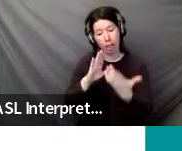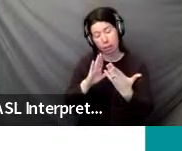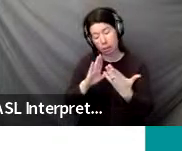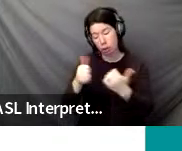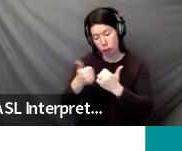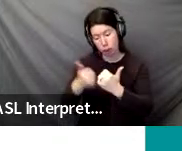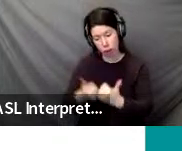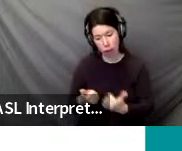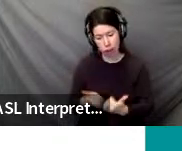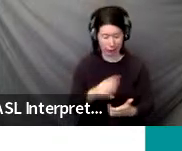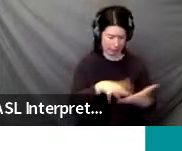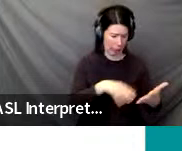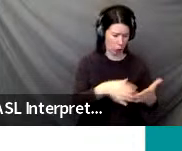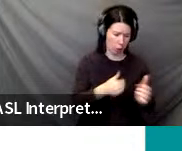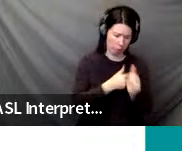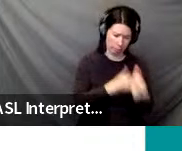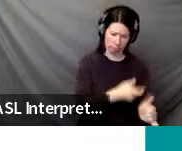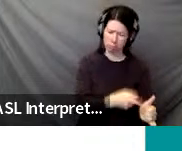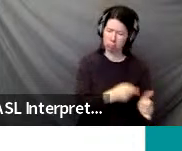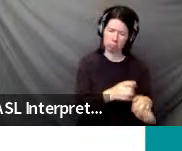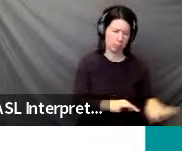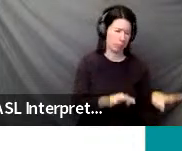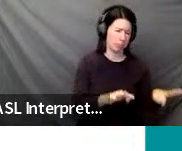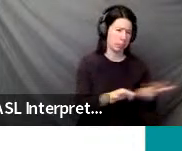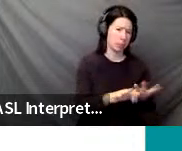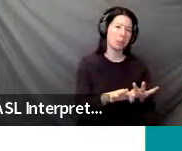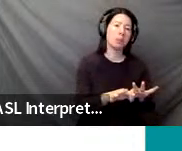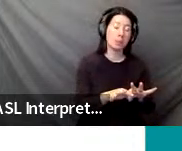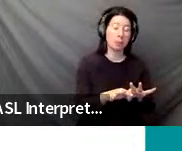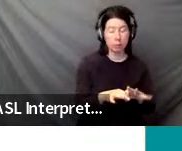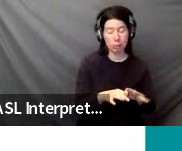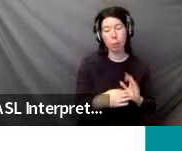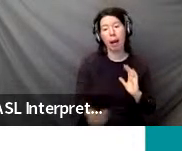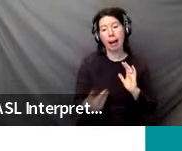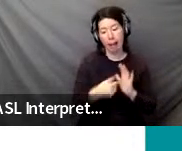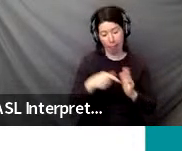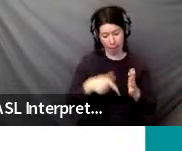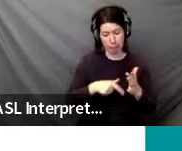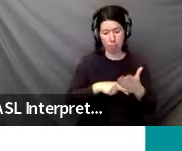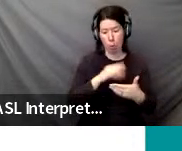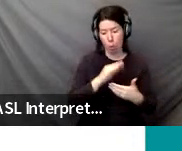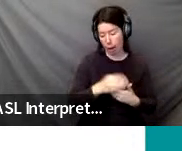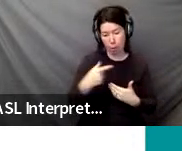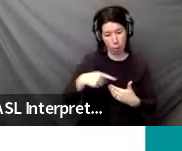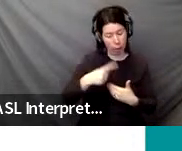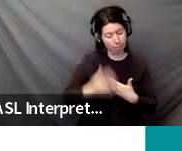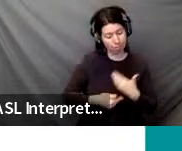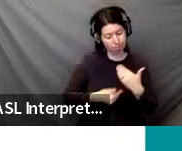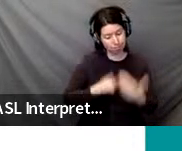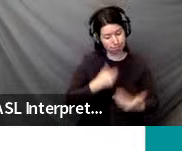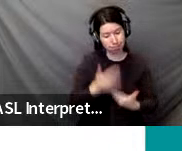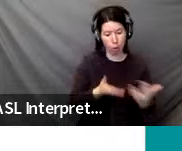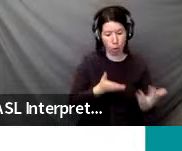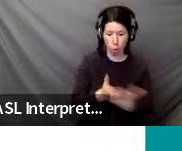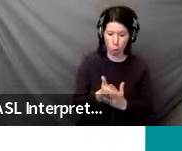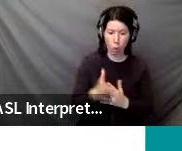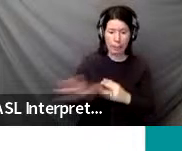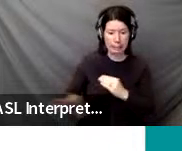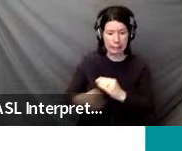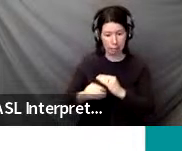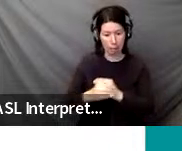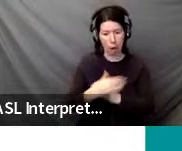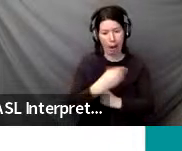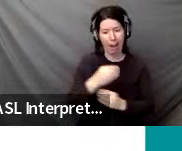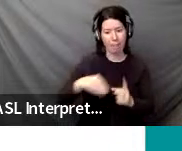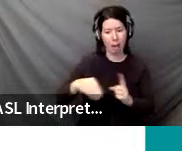key. So once again, we are advancing the program through this supplemental environmental